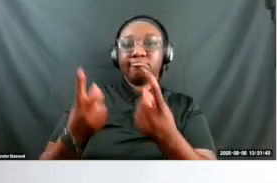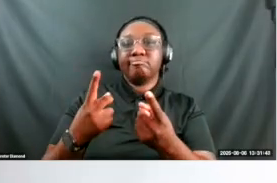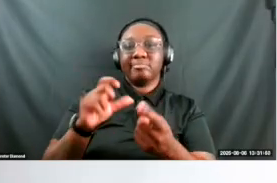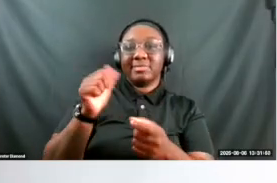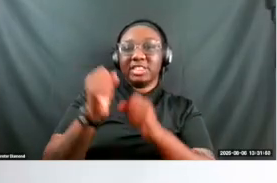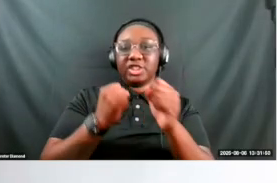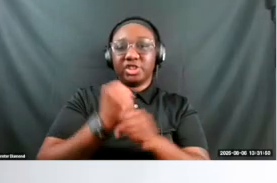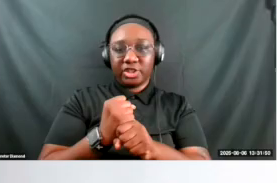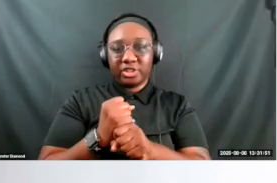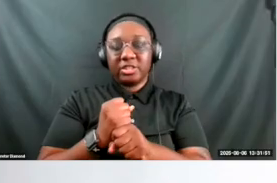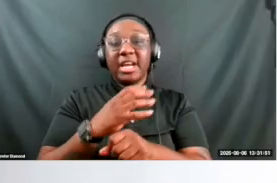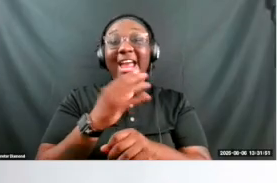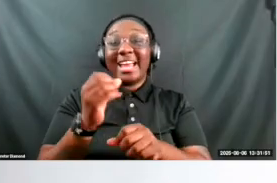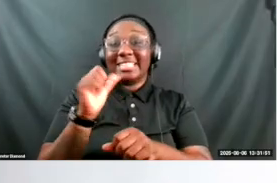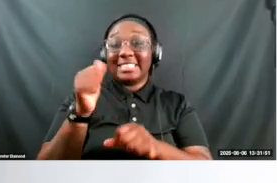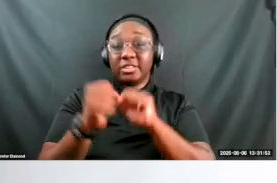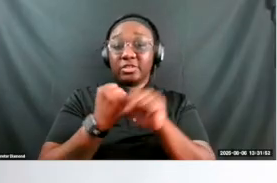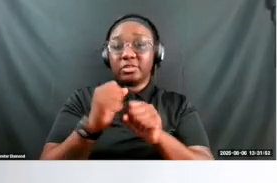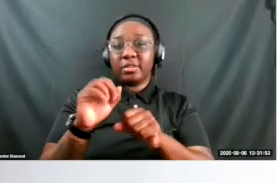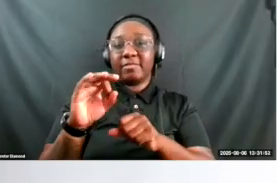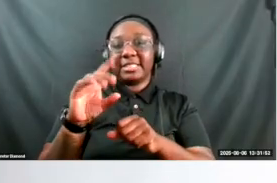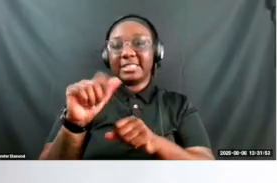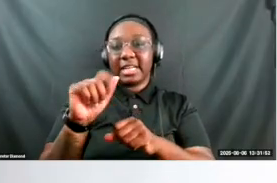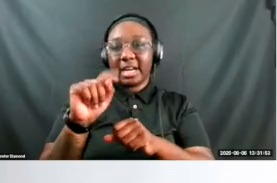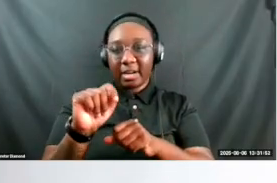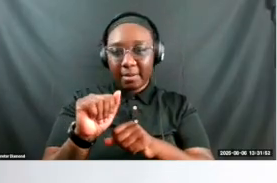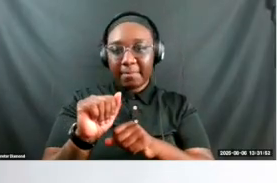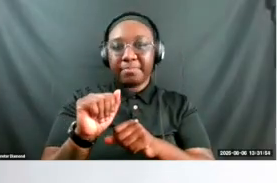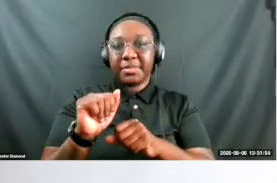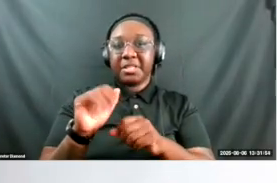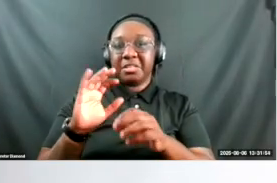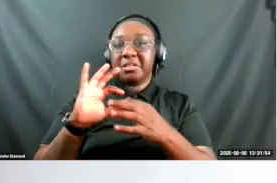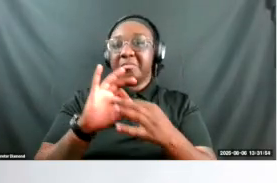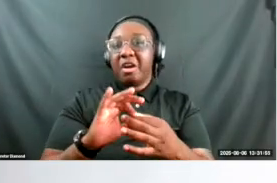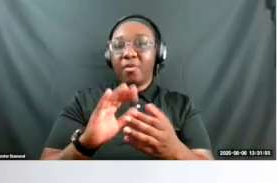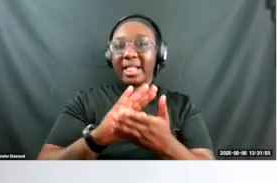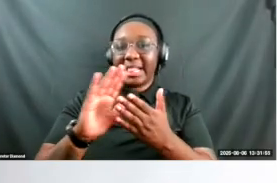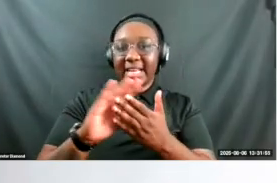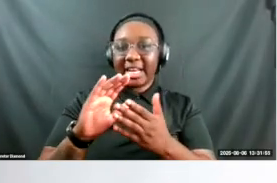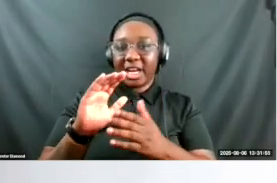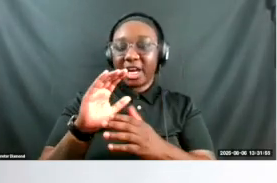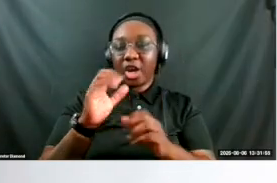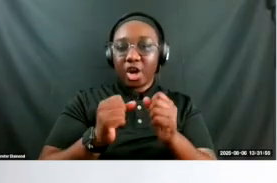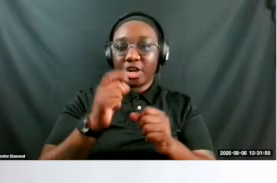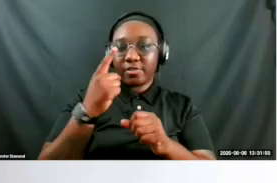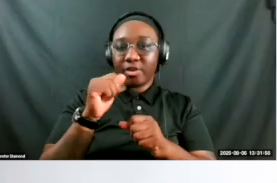Rebate Project, and other light duty incentive programs. So the next step would be to